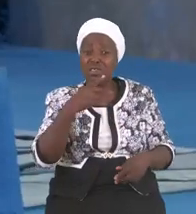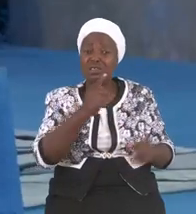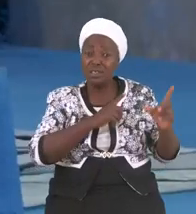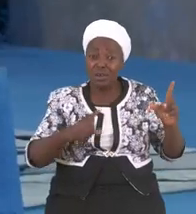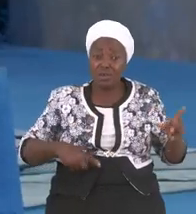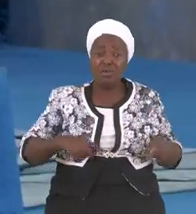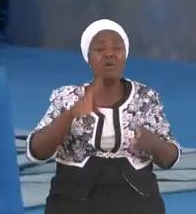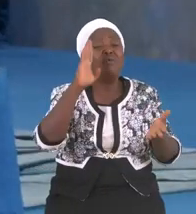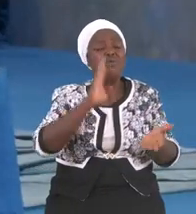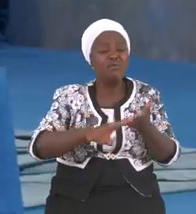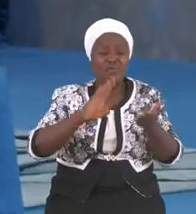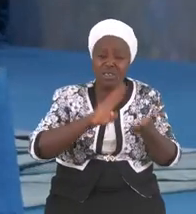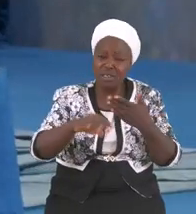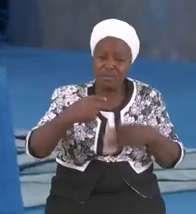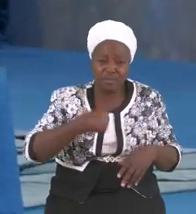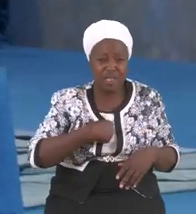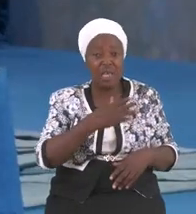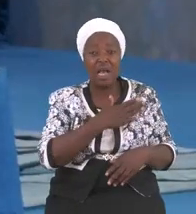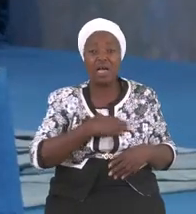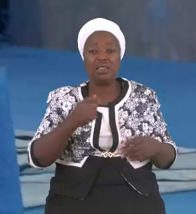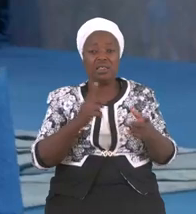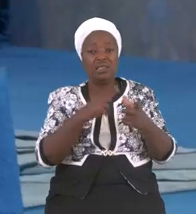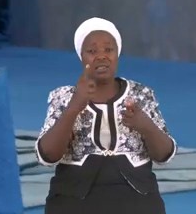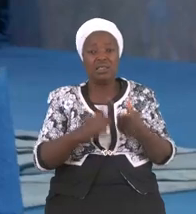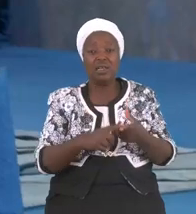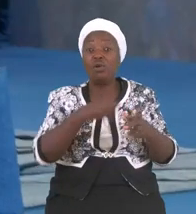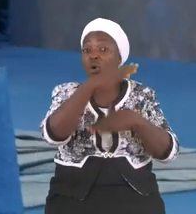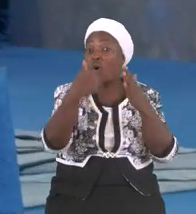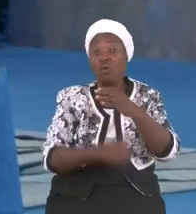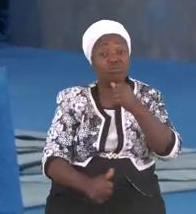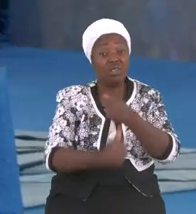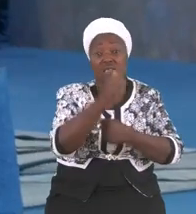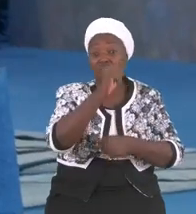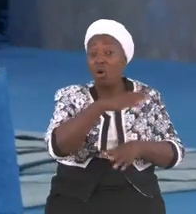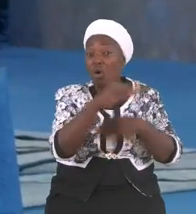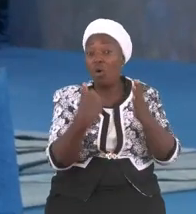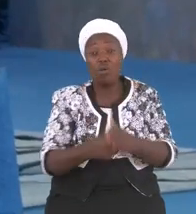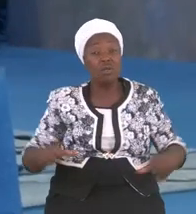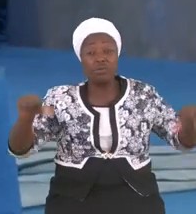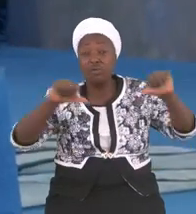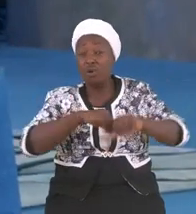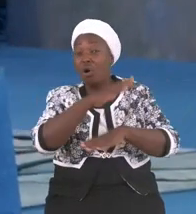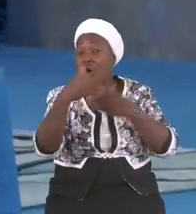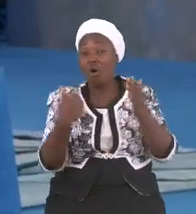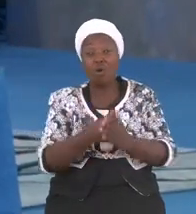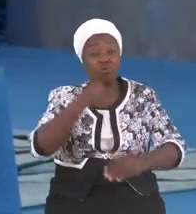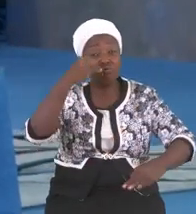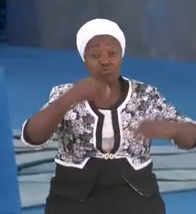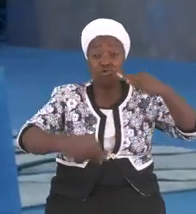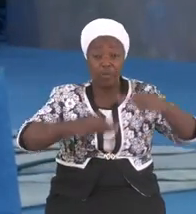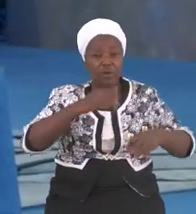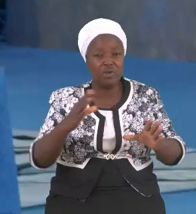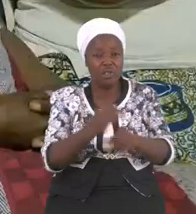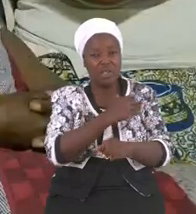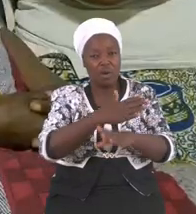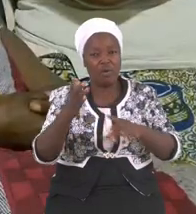forgive me. And then all danger, all damnation, all judgment will be taken away from